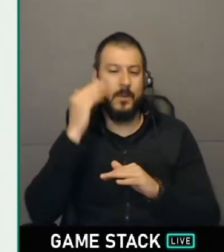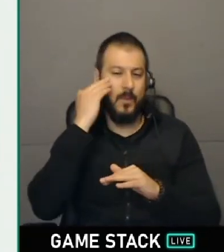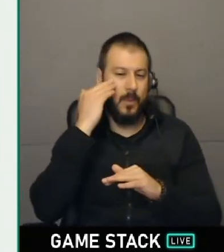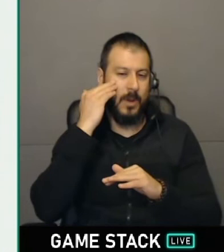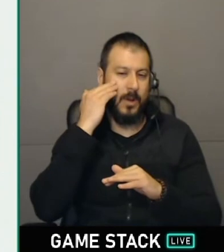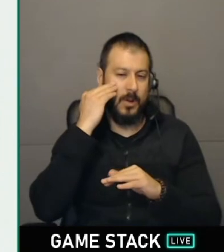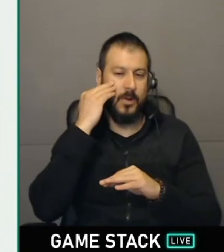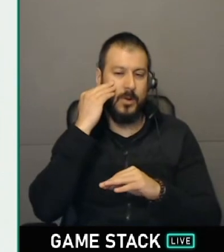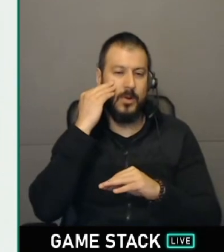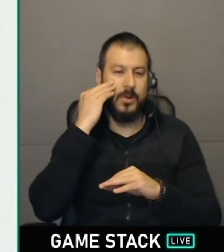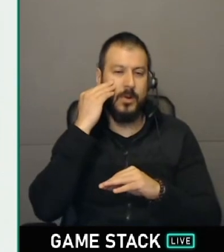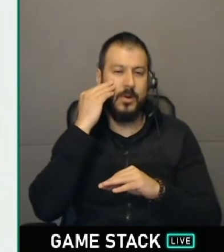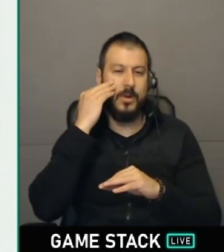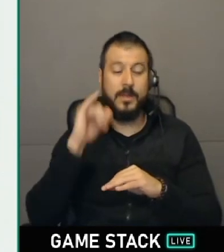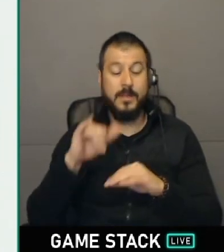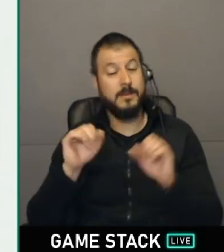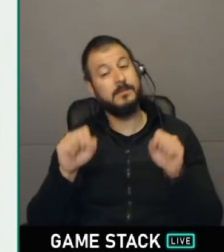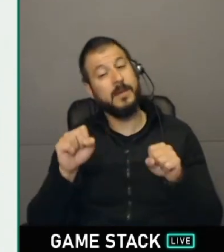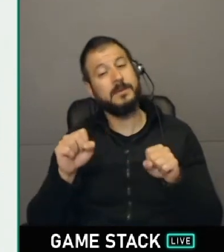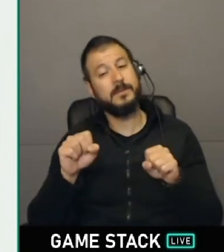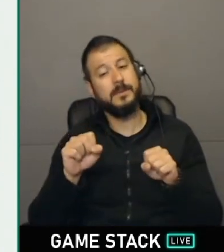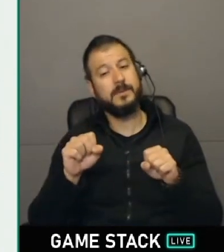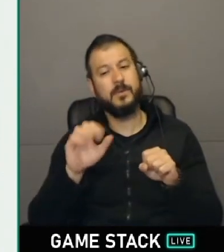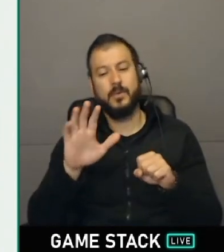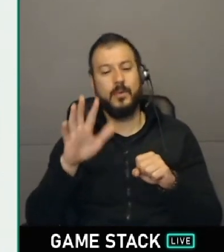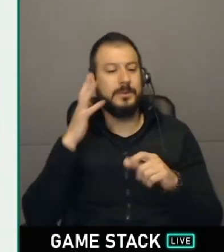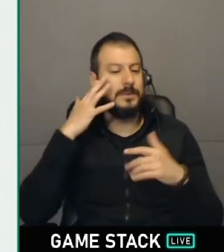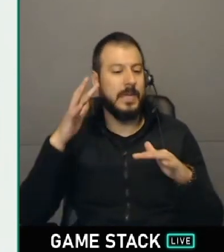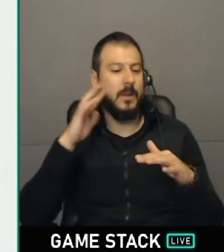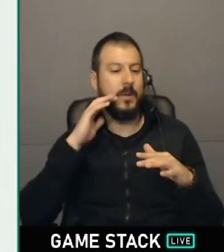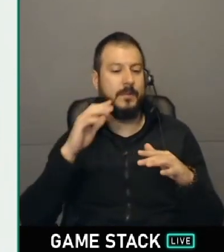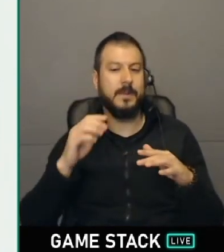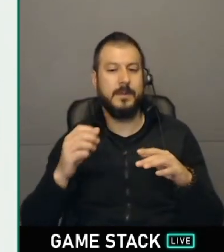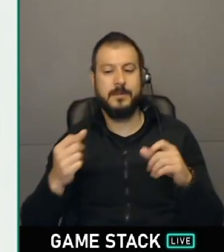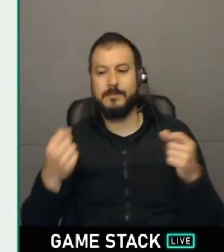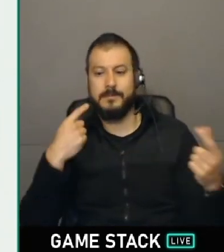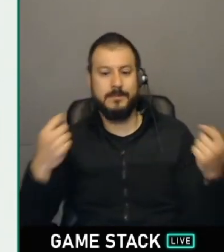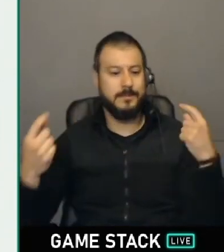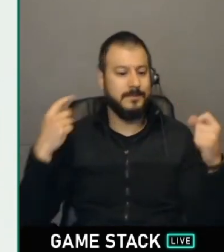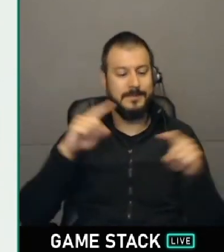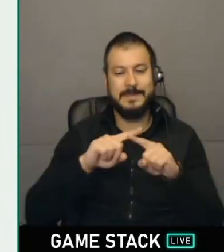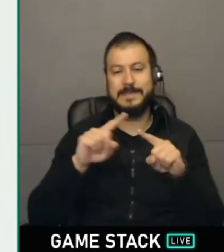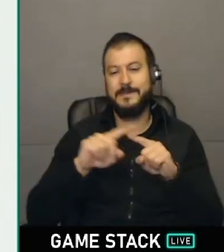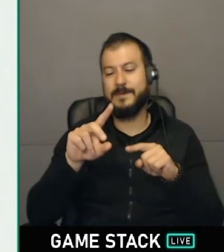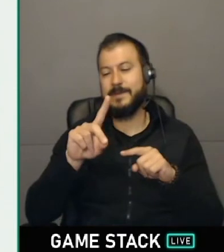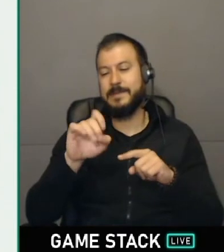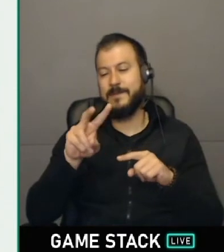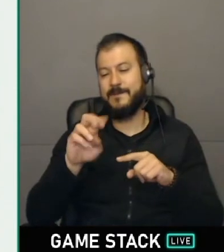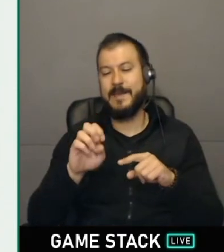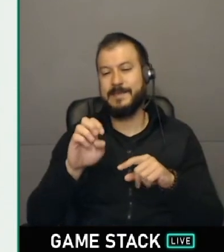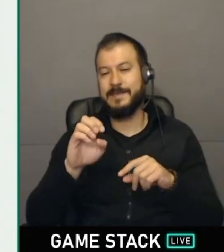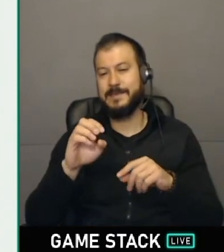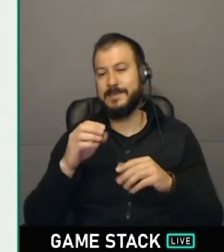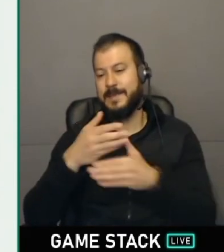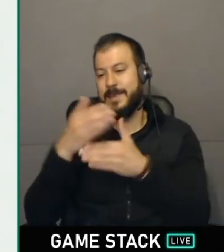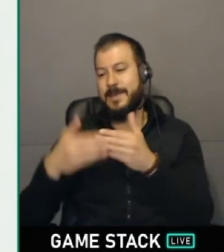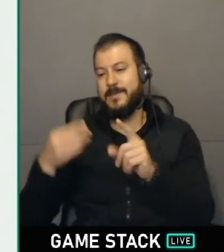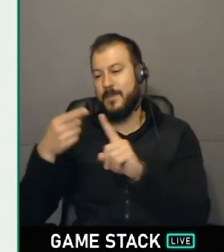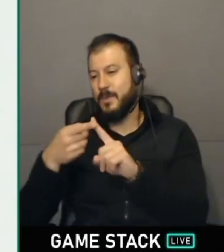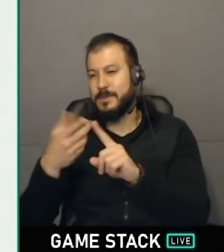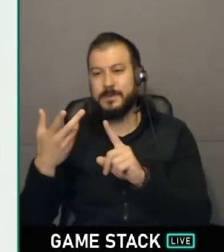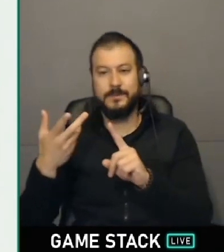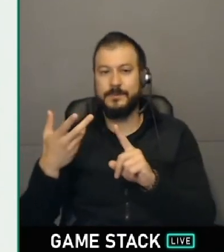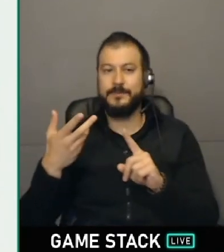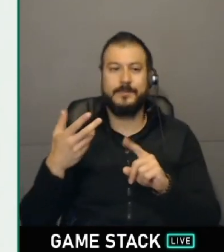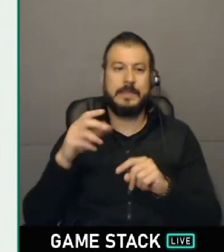is possible, that your sound is going to be coming out all sorts of different device endpoints, whether that be